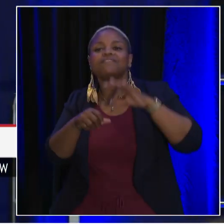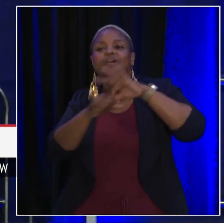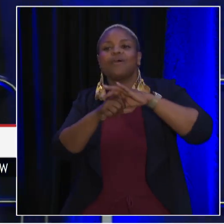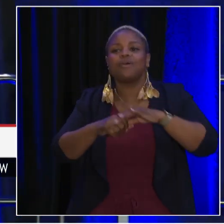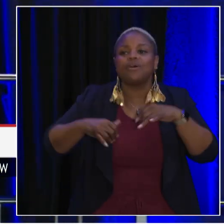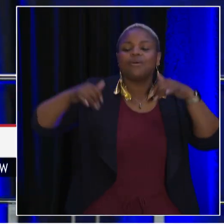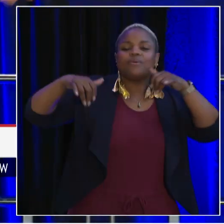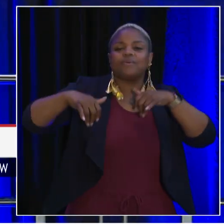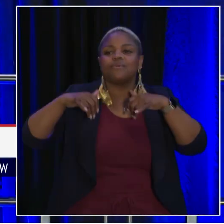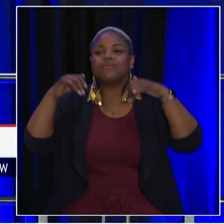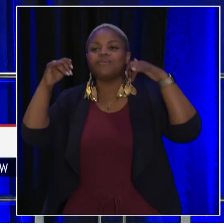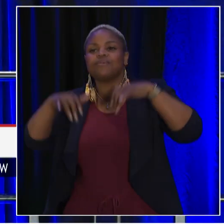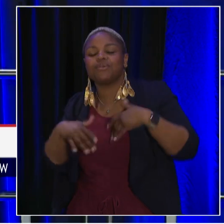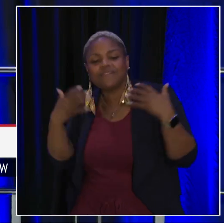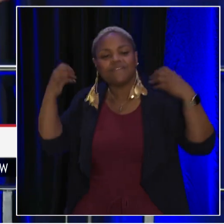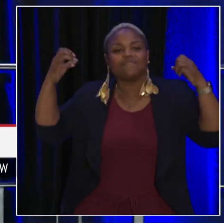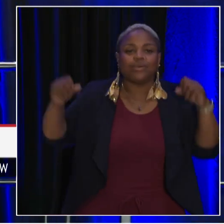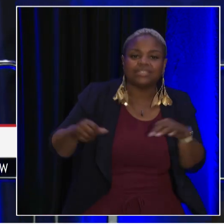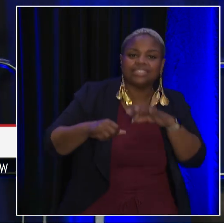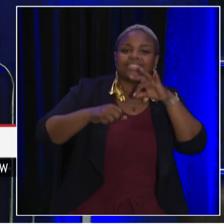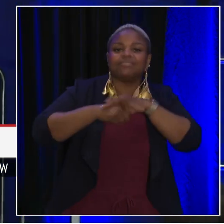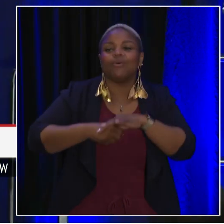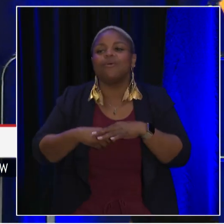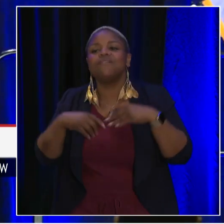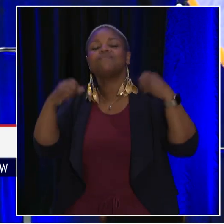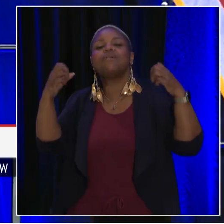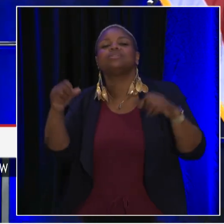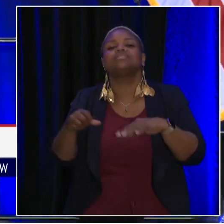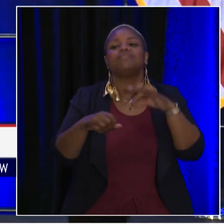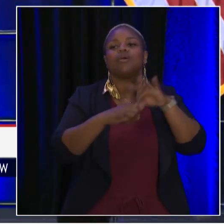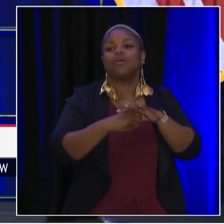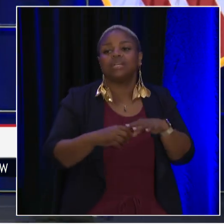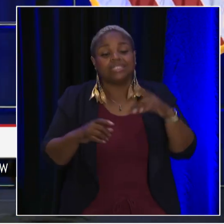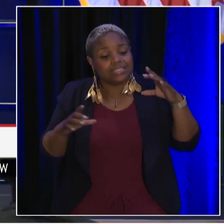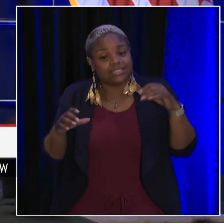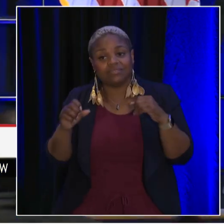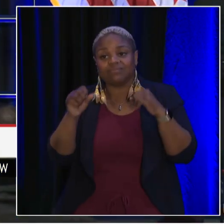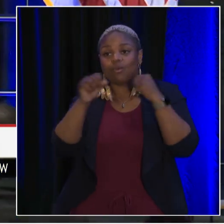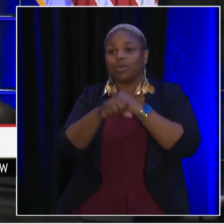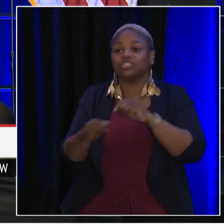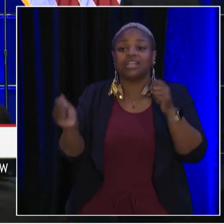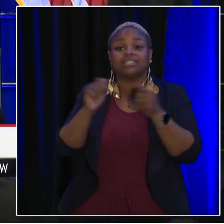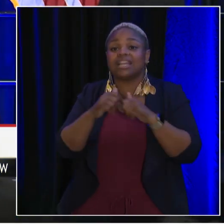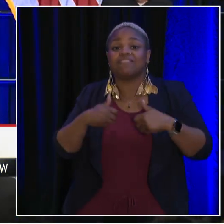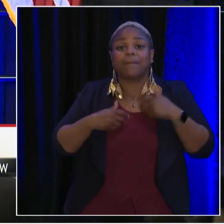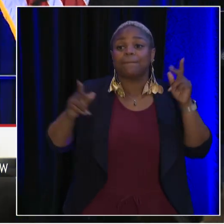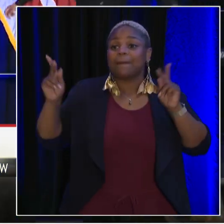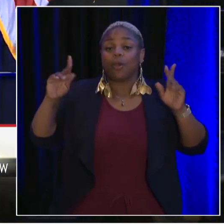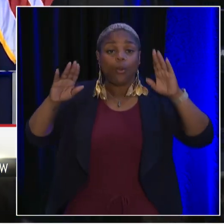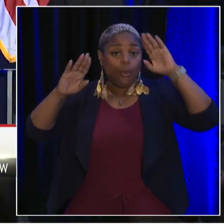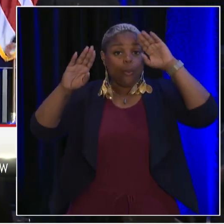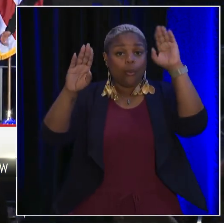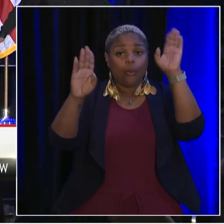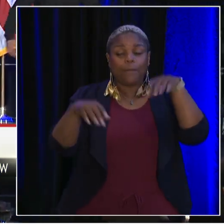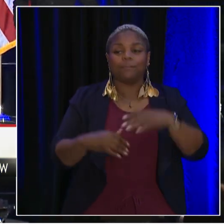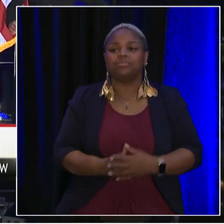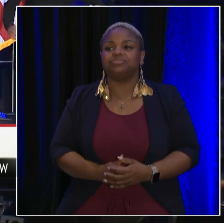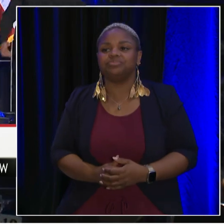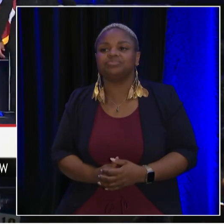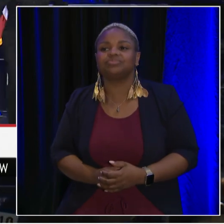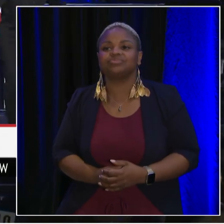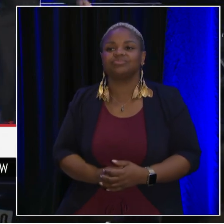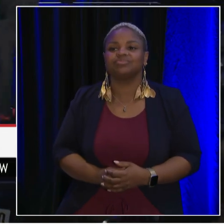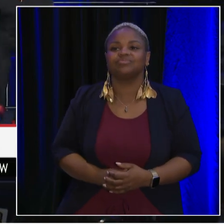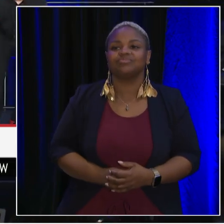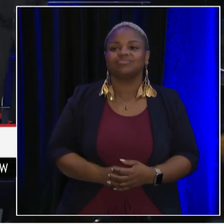guest. Ladies and gentlemen, DC Zone, Cartier Williams.